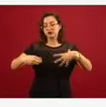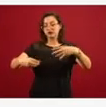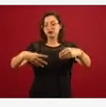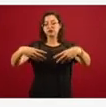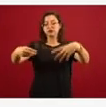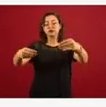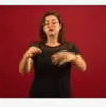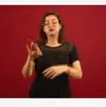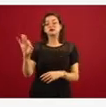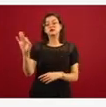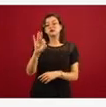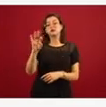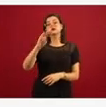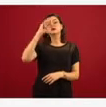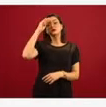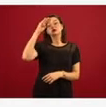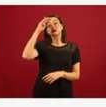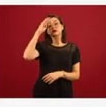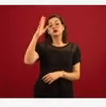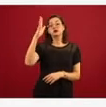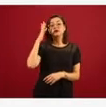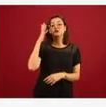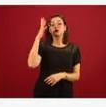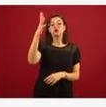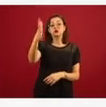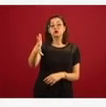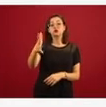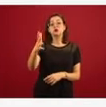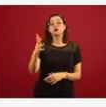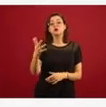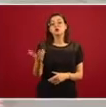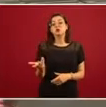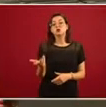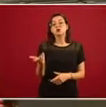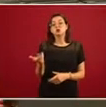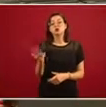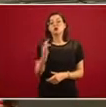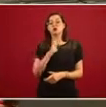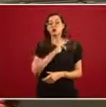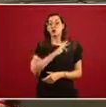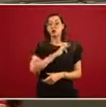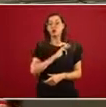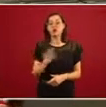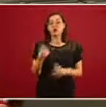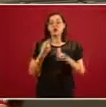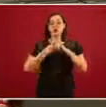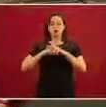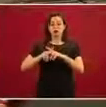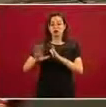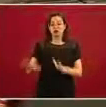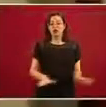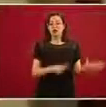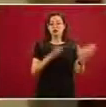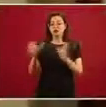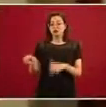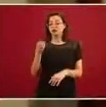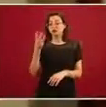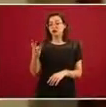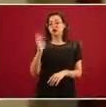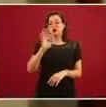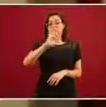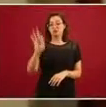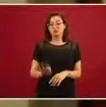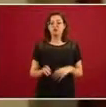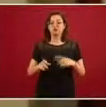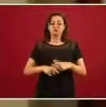we'll see how the week closes. But remember, as the transmission rate goes up, and thinking that we are probably going to